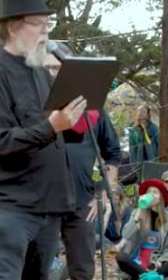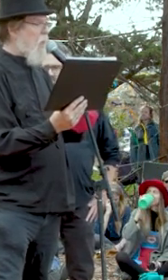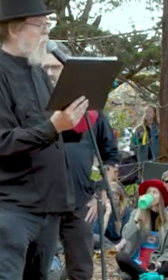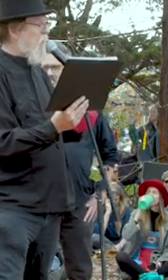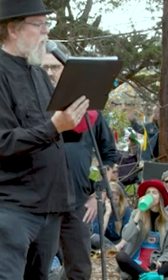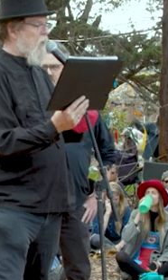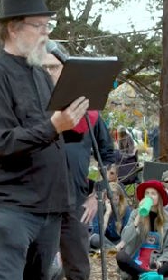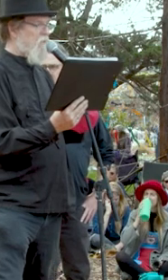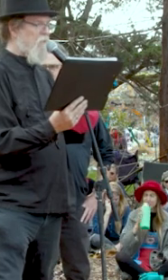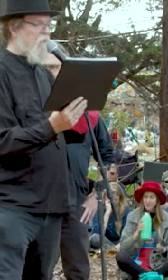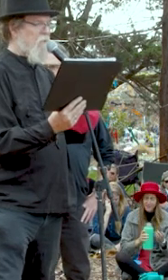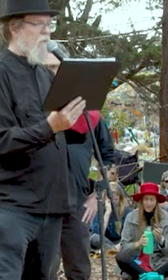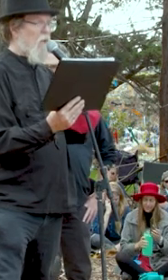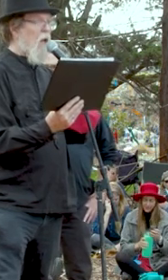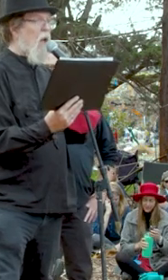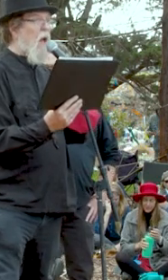Pat Midland.